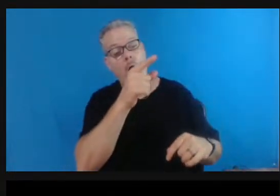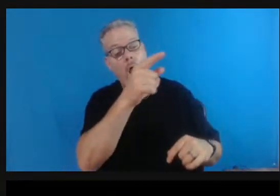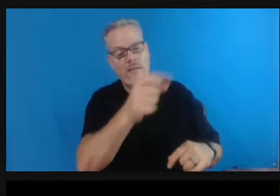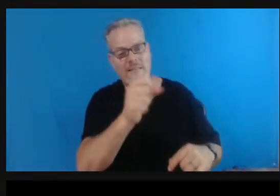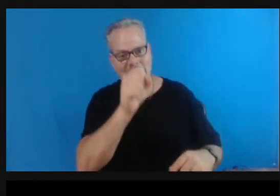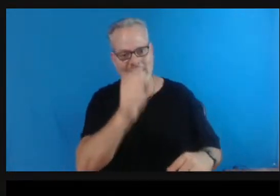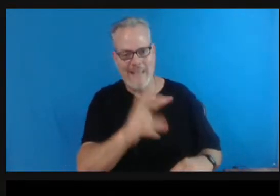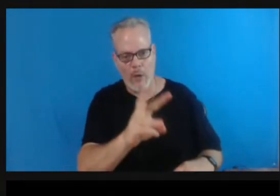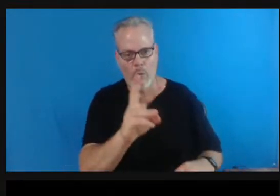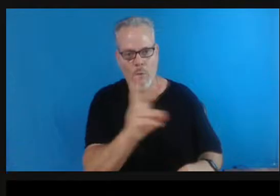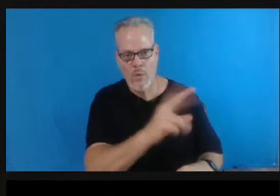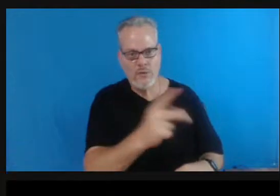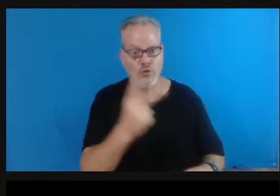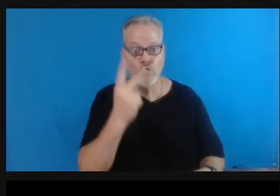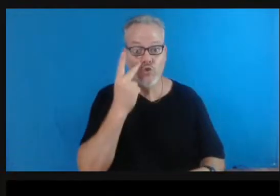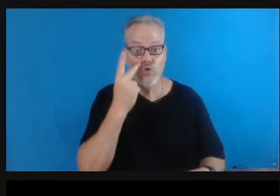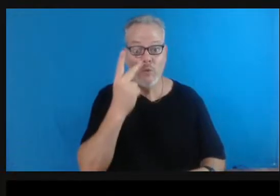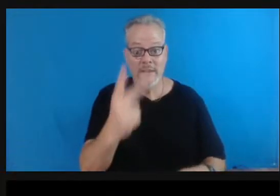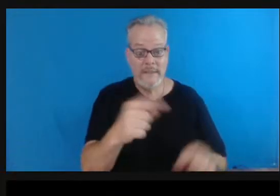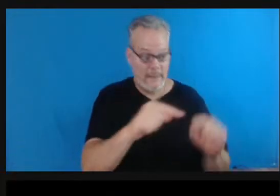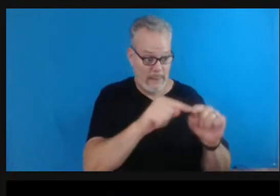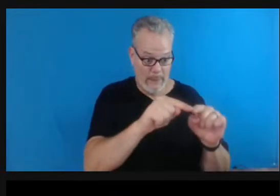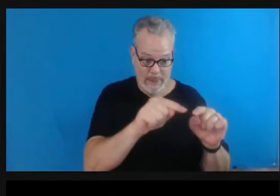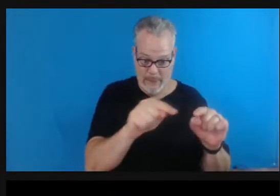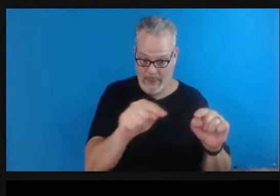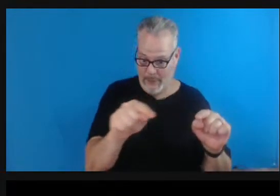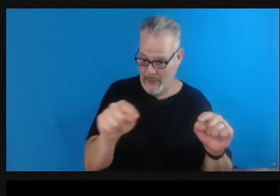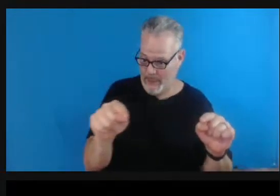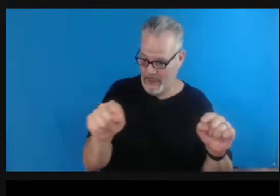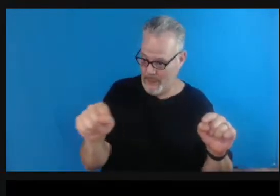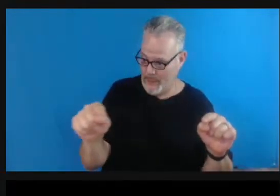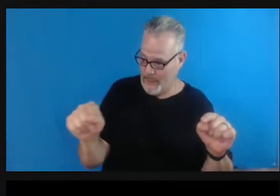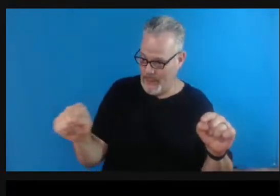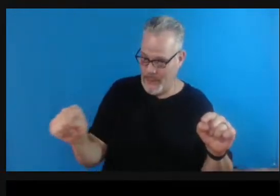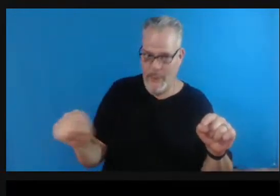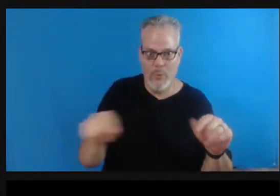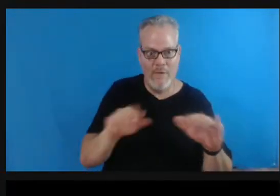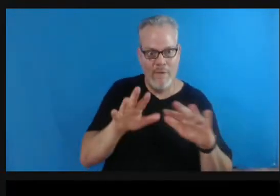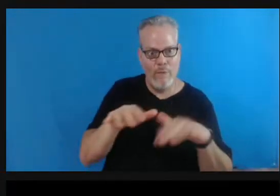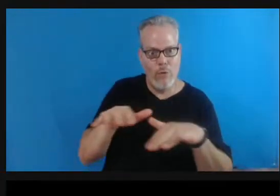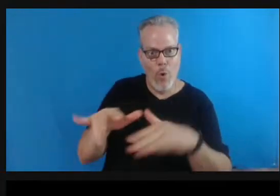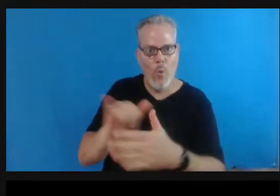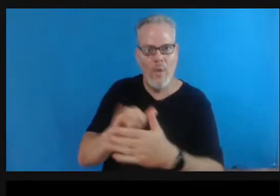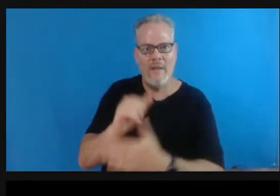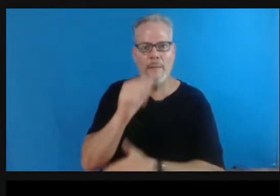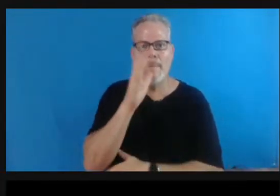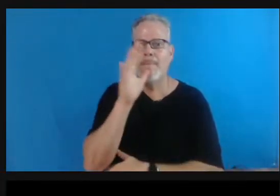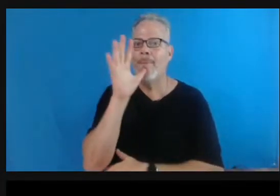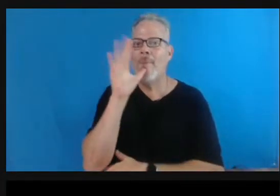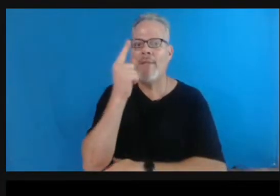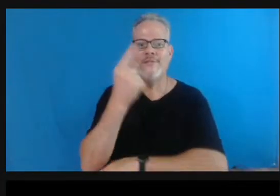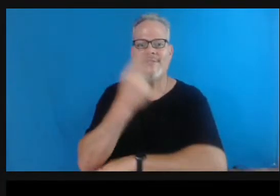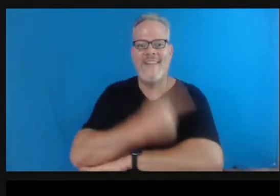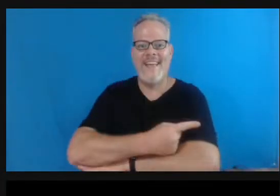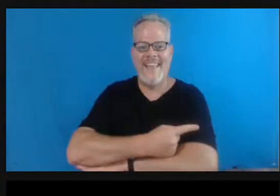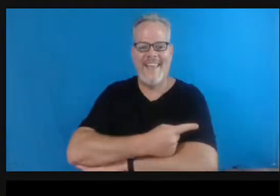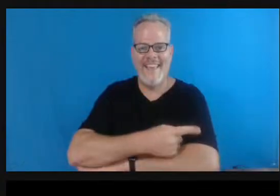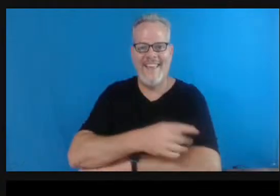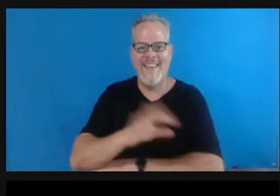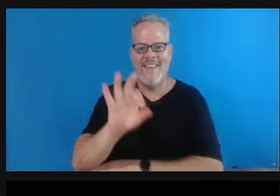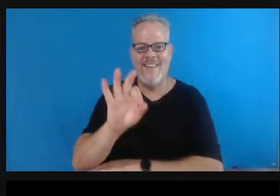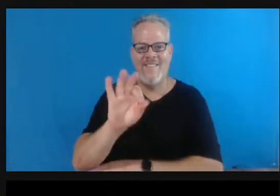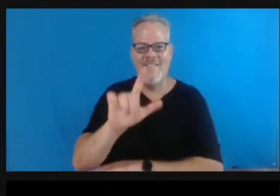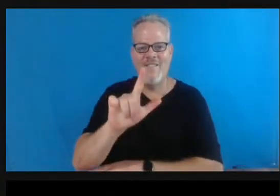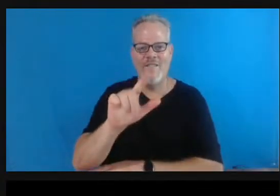see there is that flow, the Mother's Day flow. Looks like a little bit of overturning